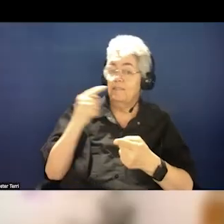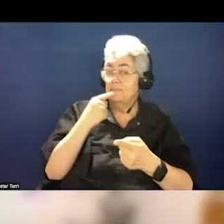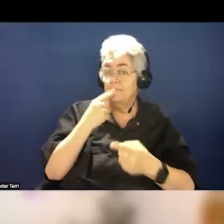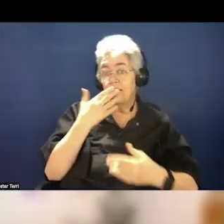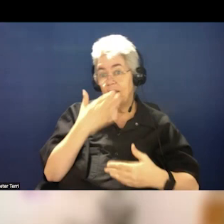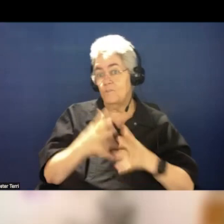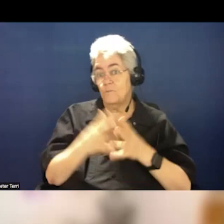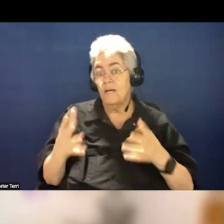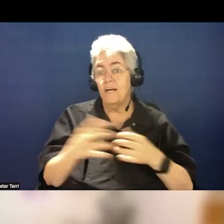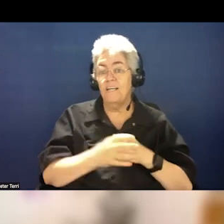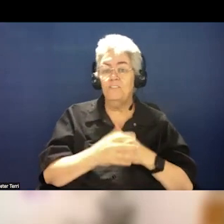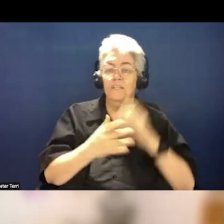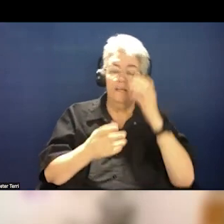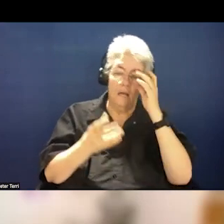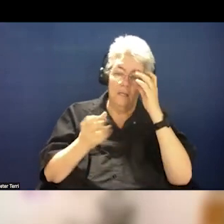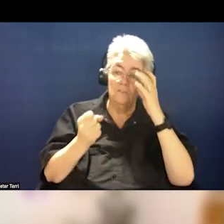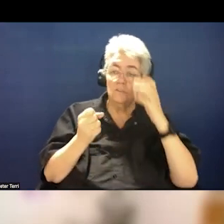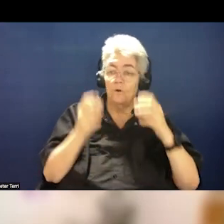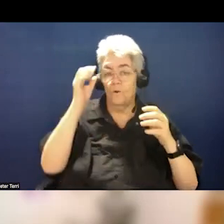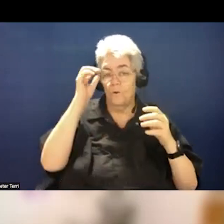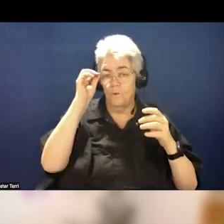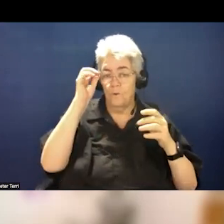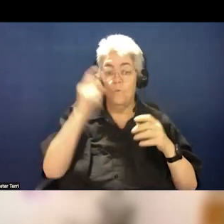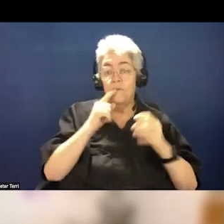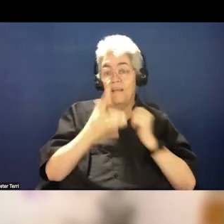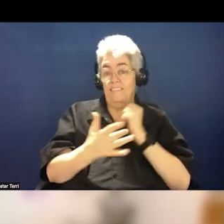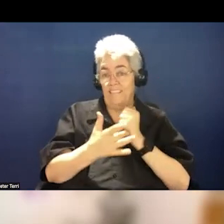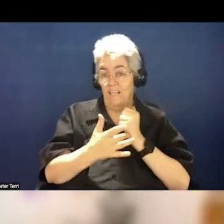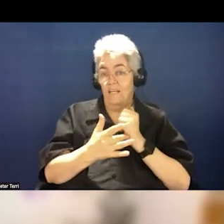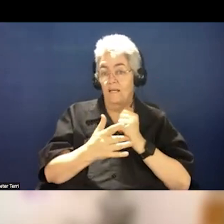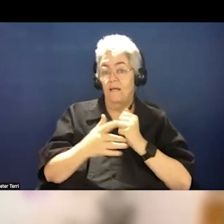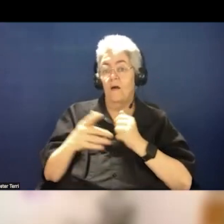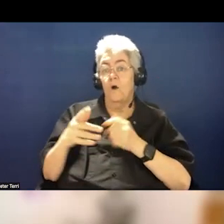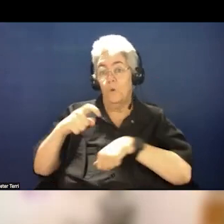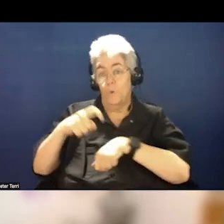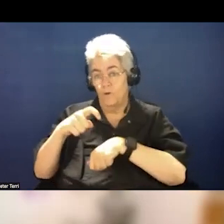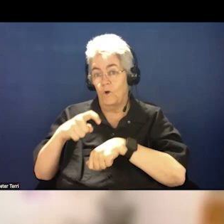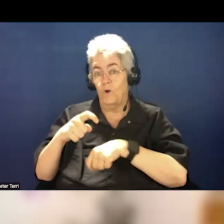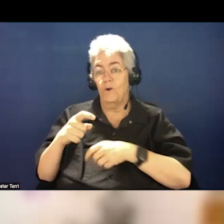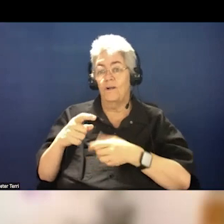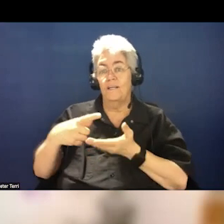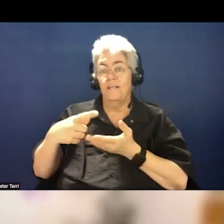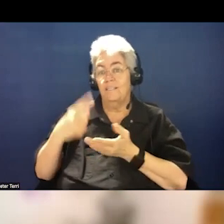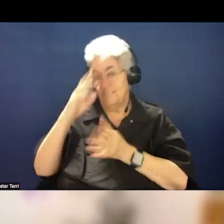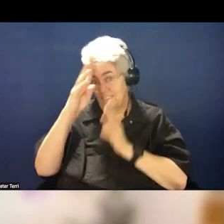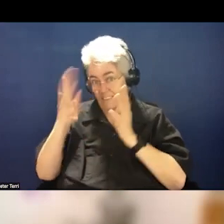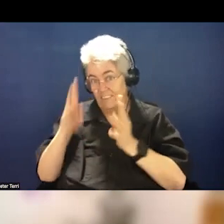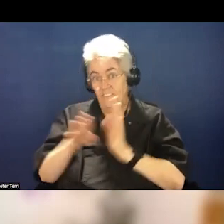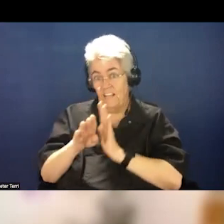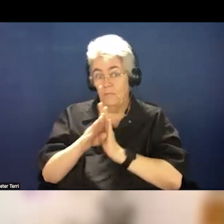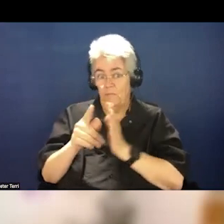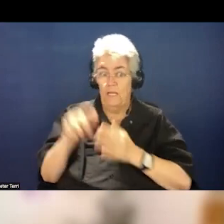through with the Tech Corner development. I think this is something that's very timely now, with AI becoming more of a